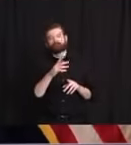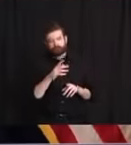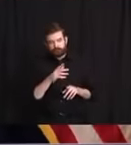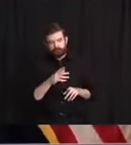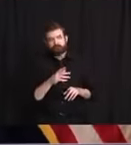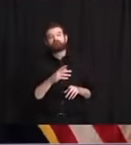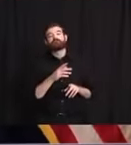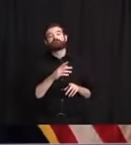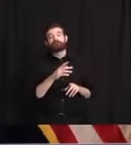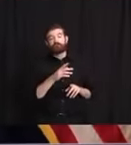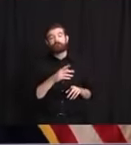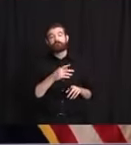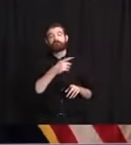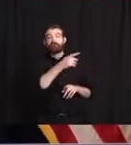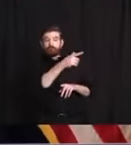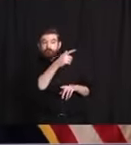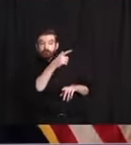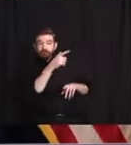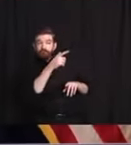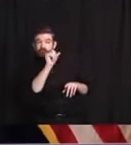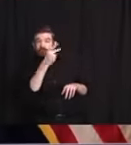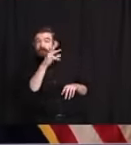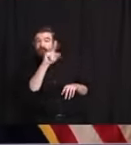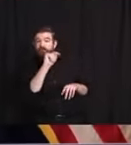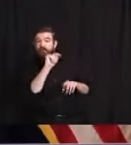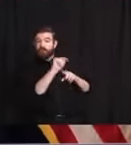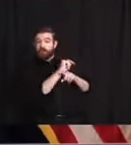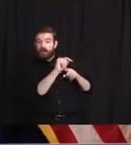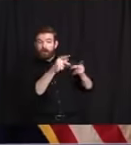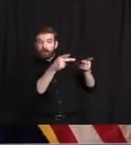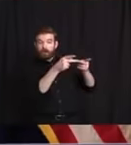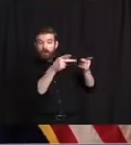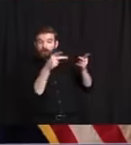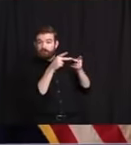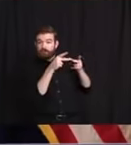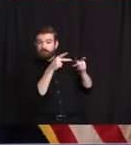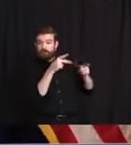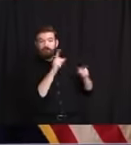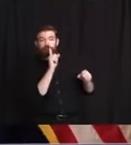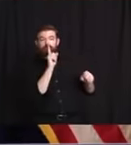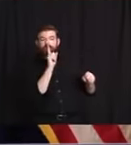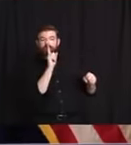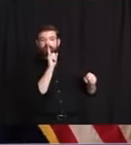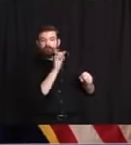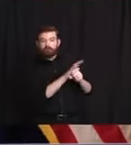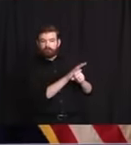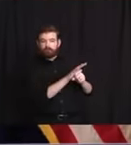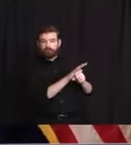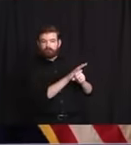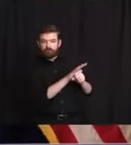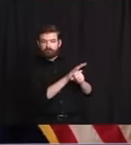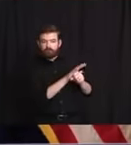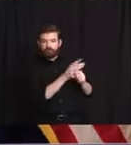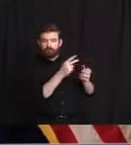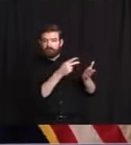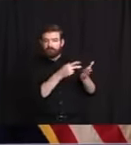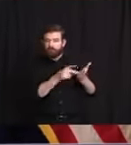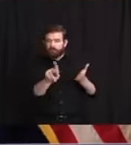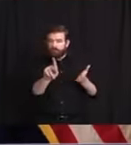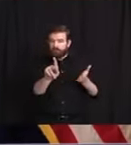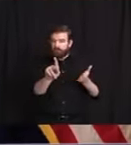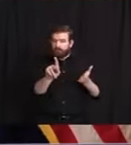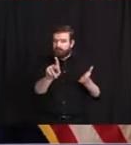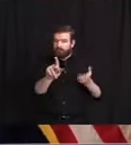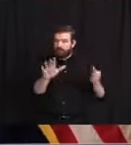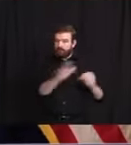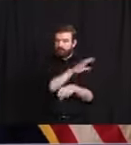the full-time nature of professional sports, not just the athletes, men and women, but also the folks in their milieu, the ones